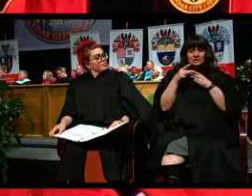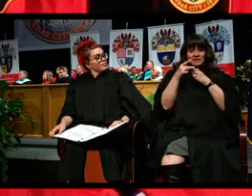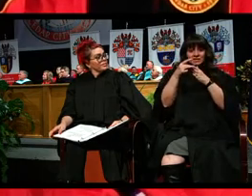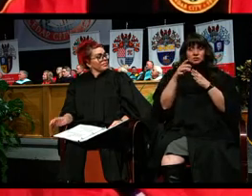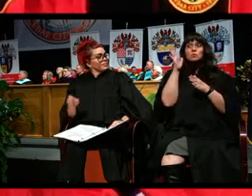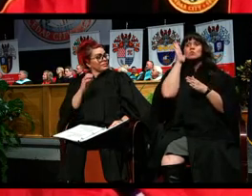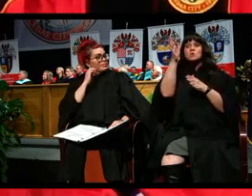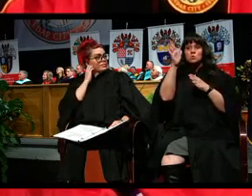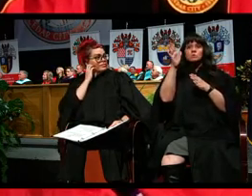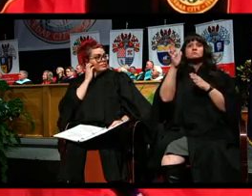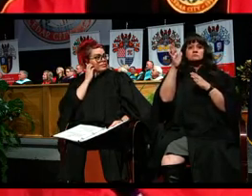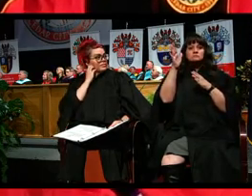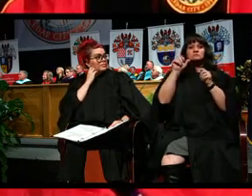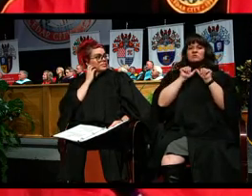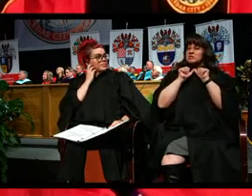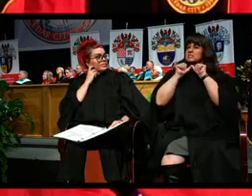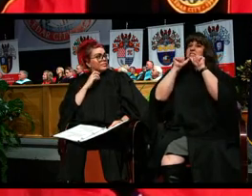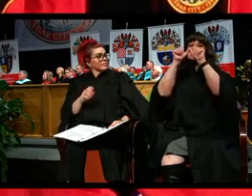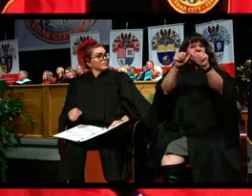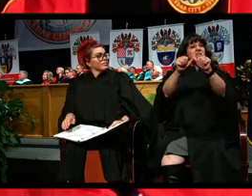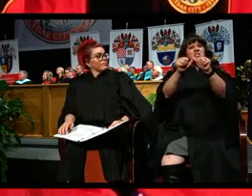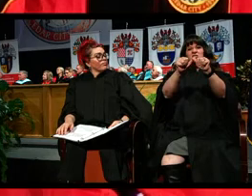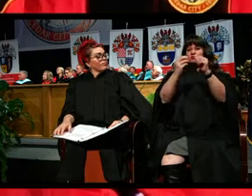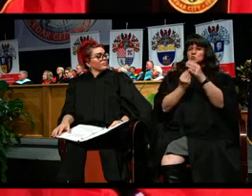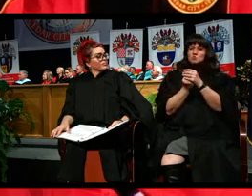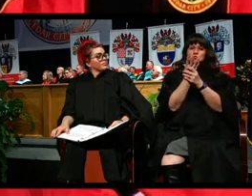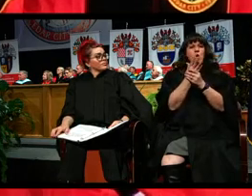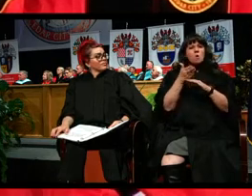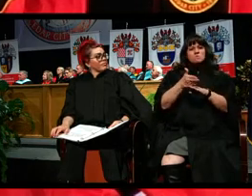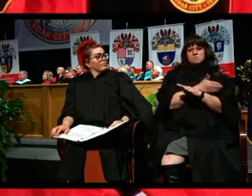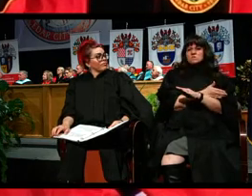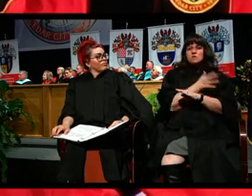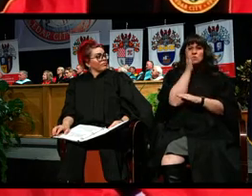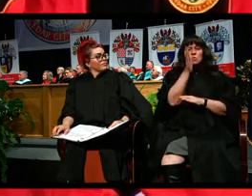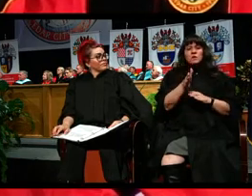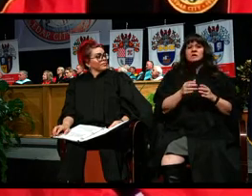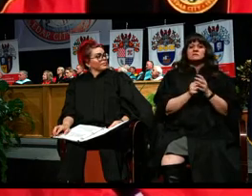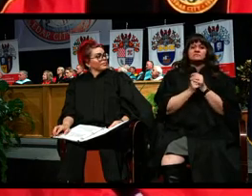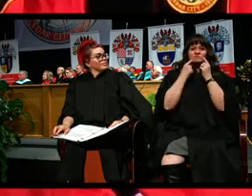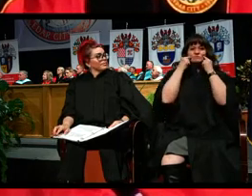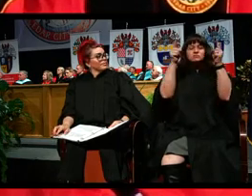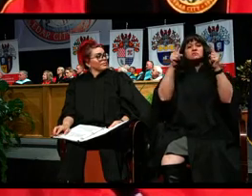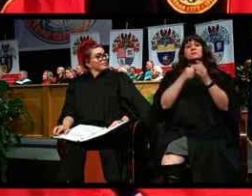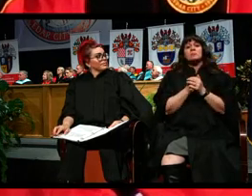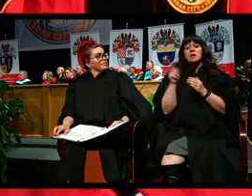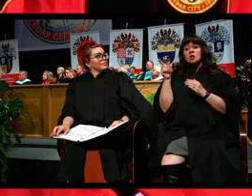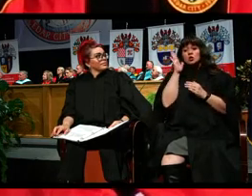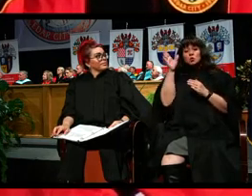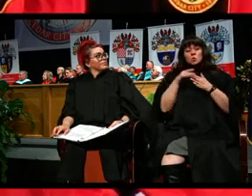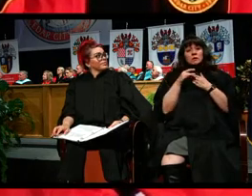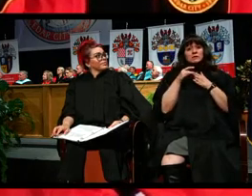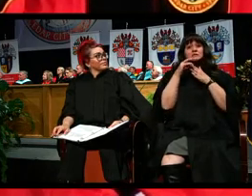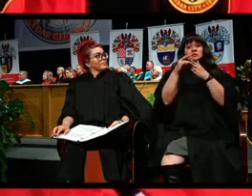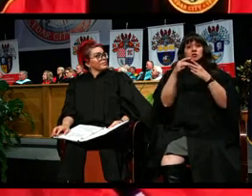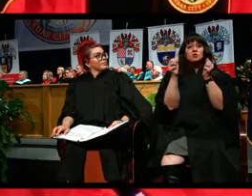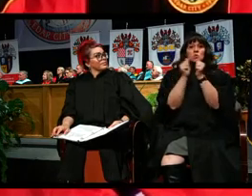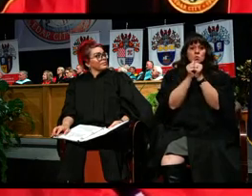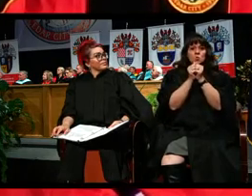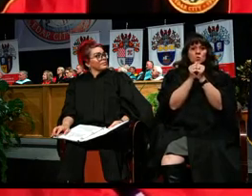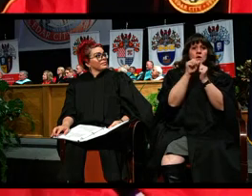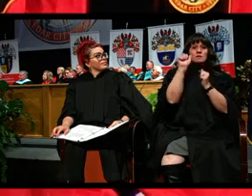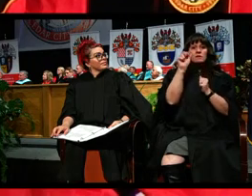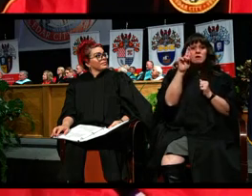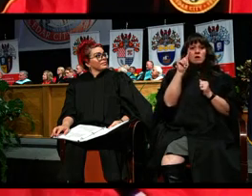thrive. President Benson, as you serve in this role, our hope is that you continue to lead us with authenticity, prioritize